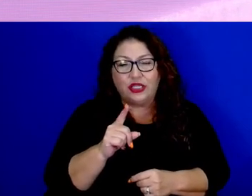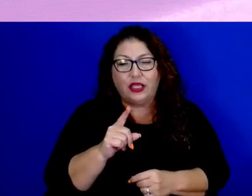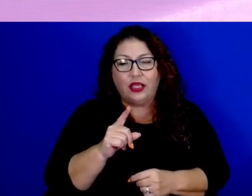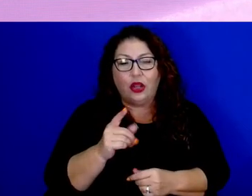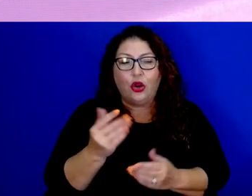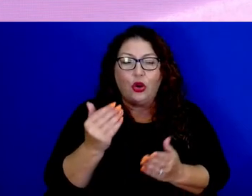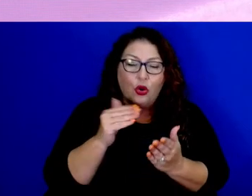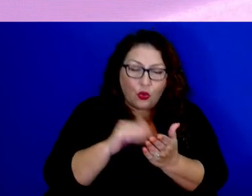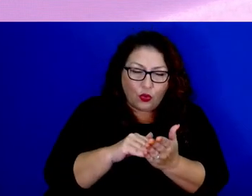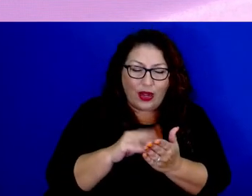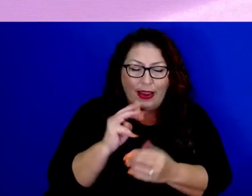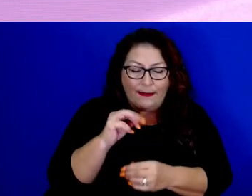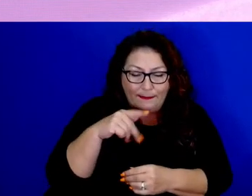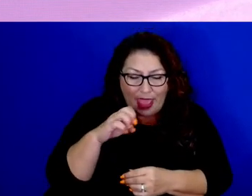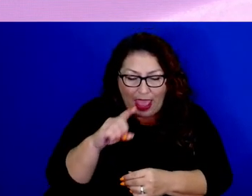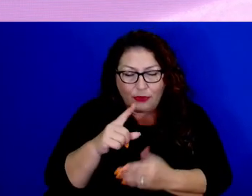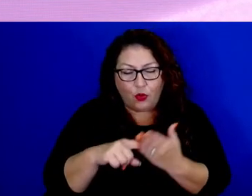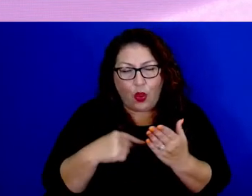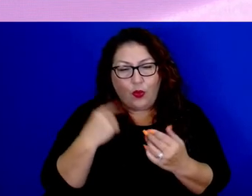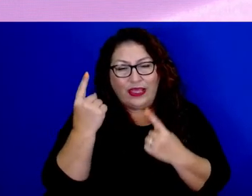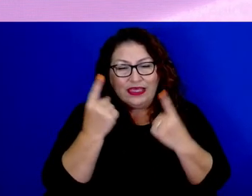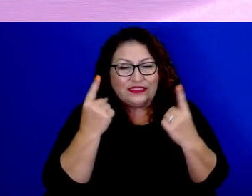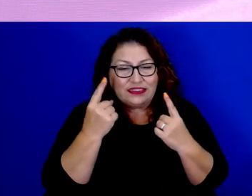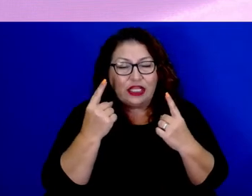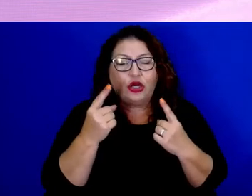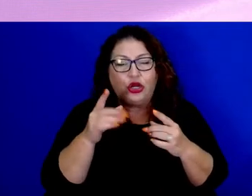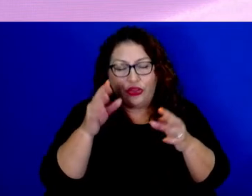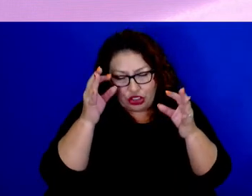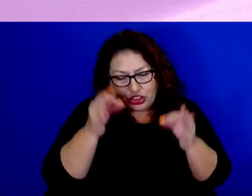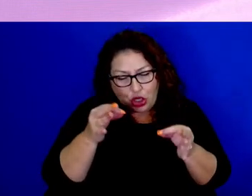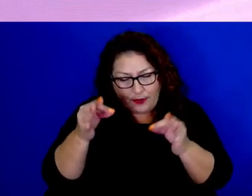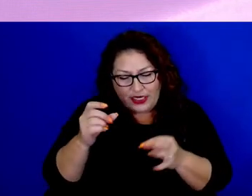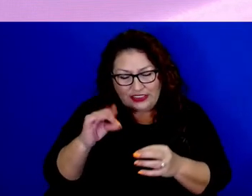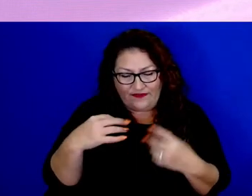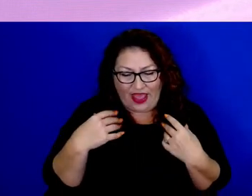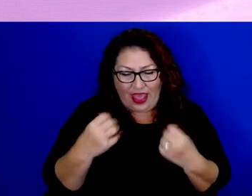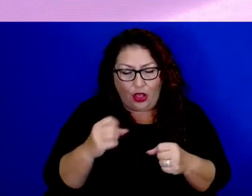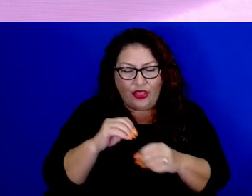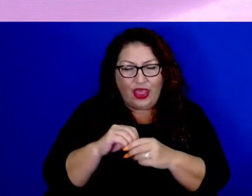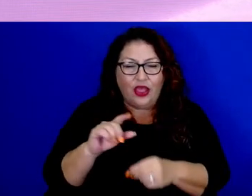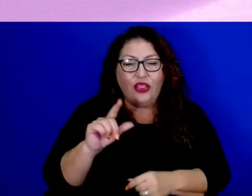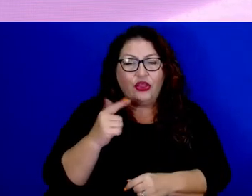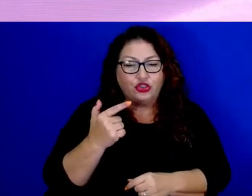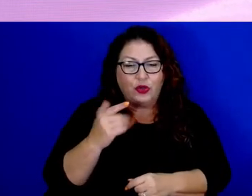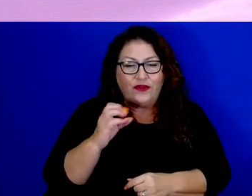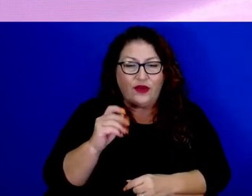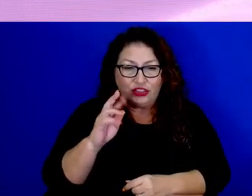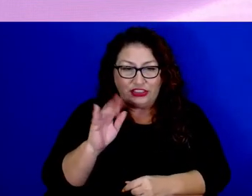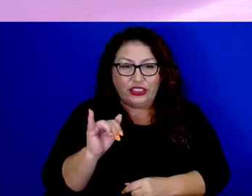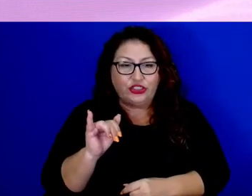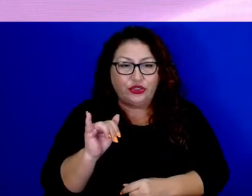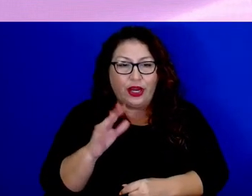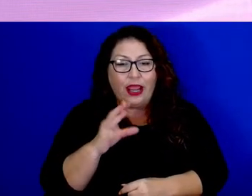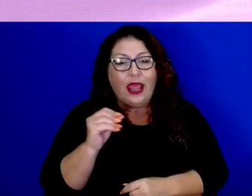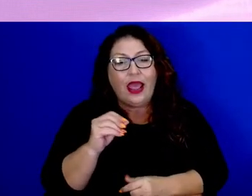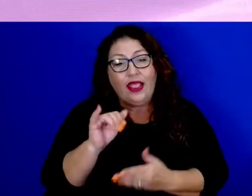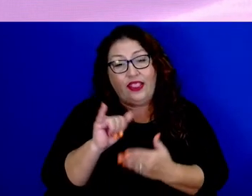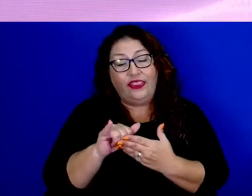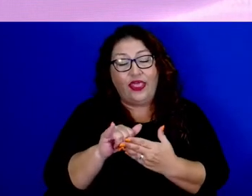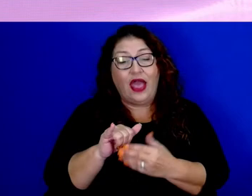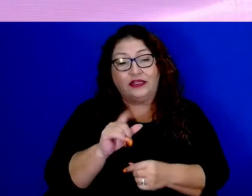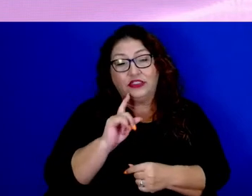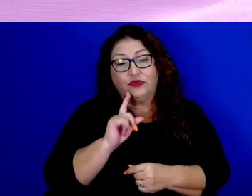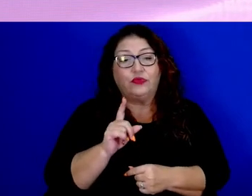we consider are the determinants of health in the 21st century. And this is rather a